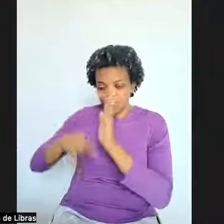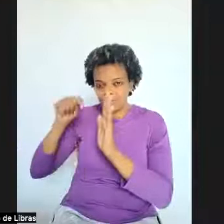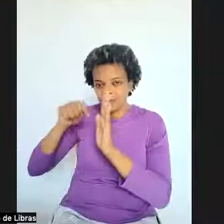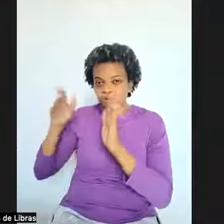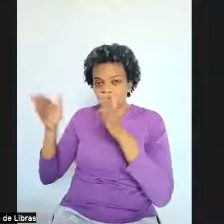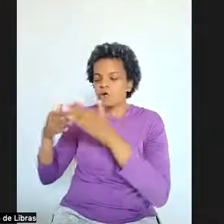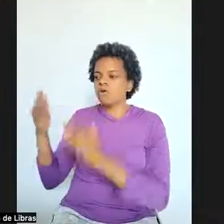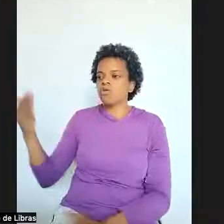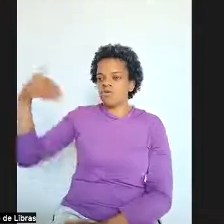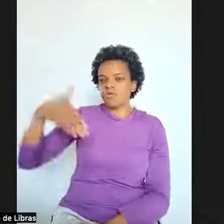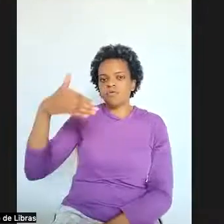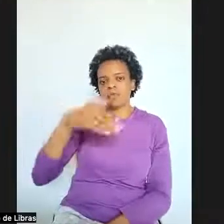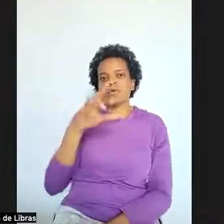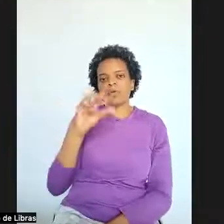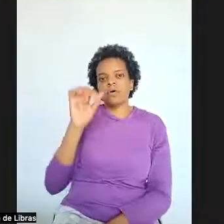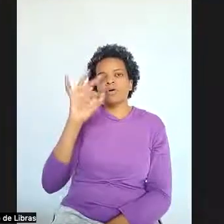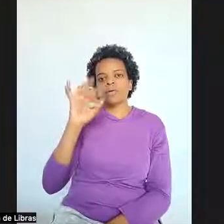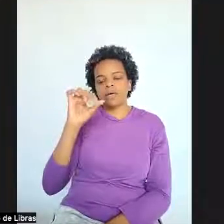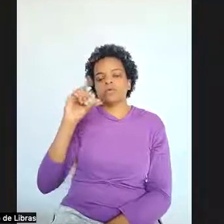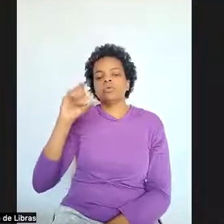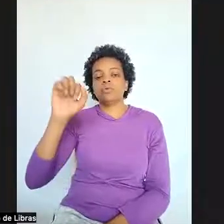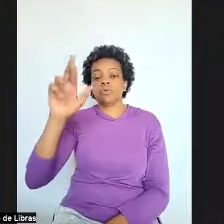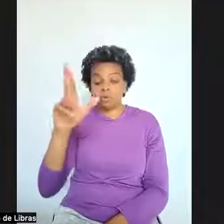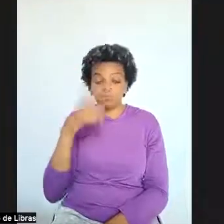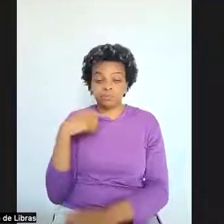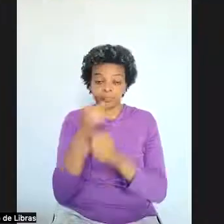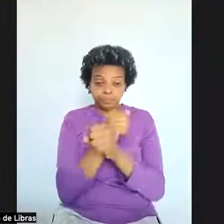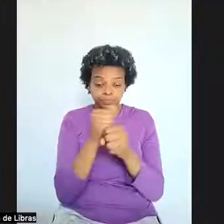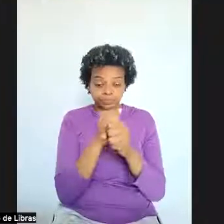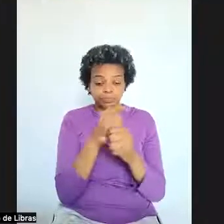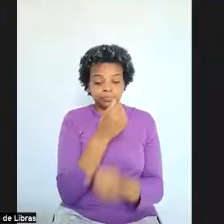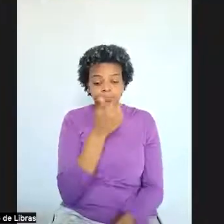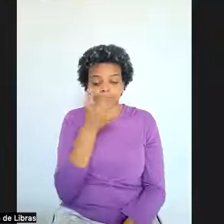dolphin project and other initiatives in Brazil,